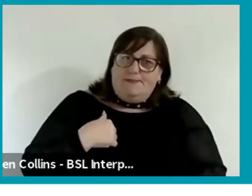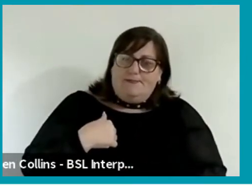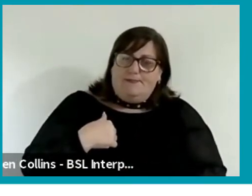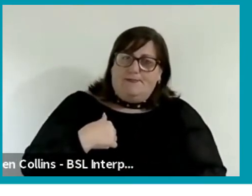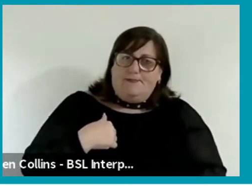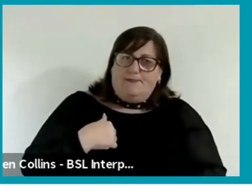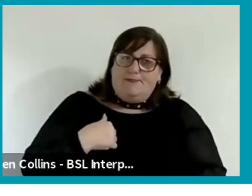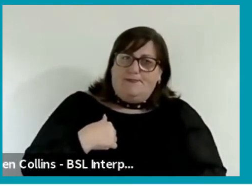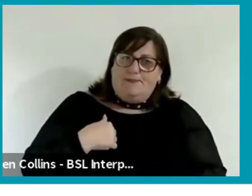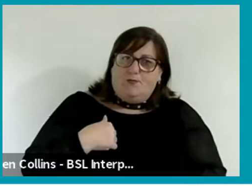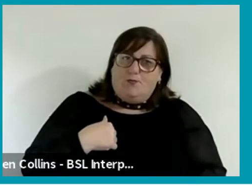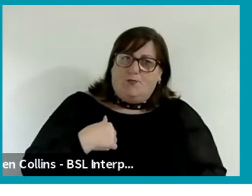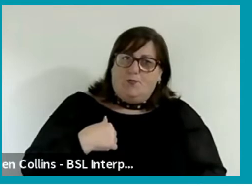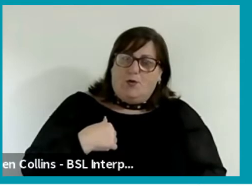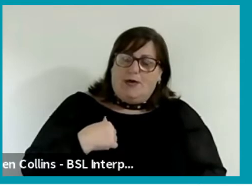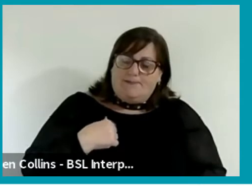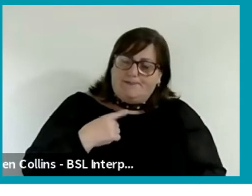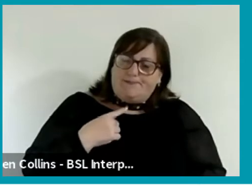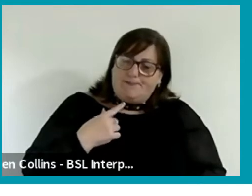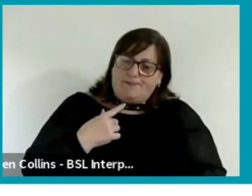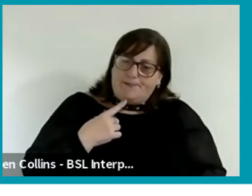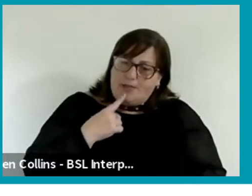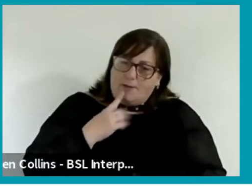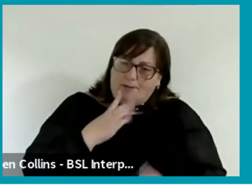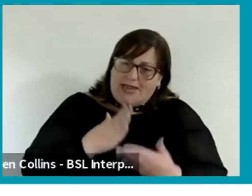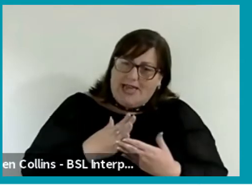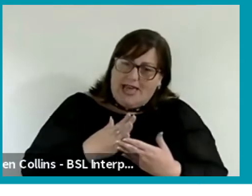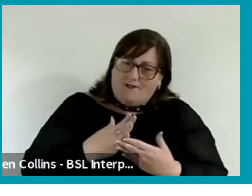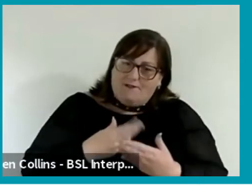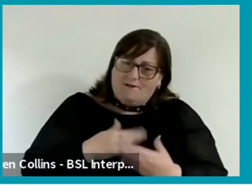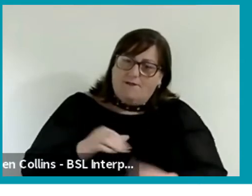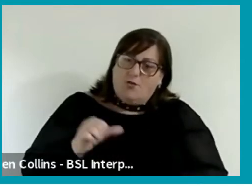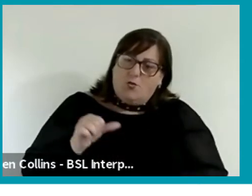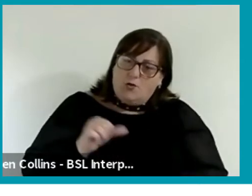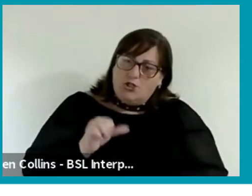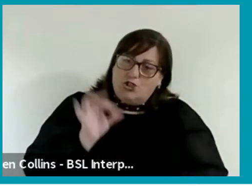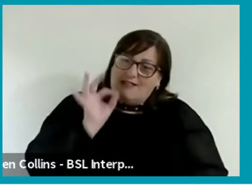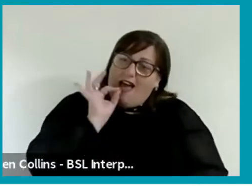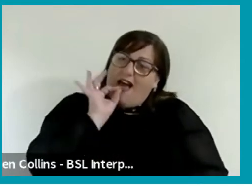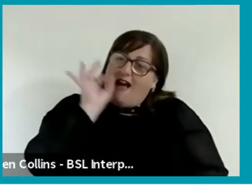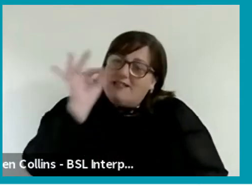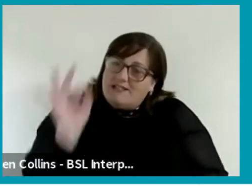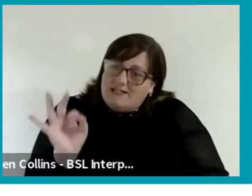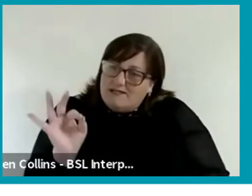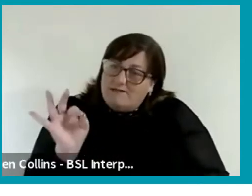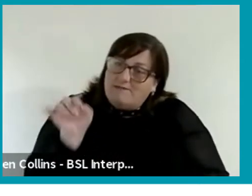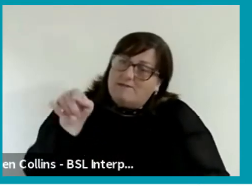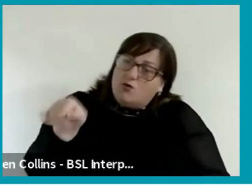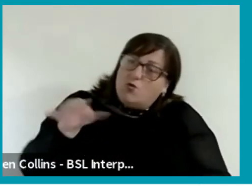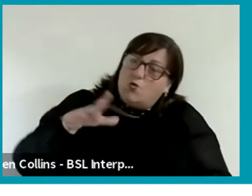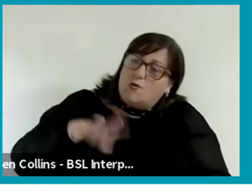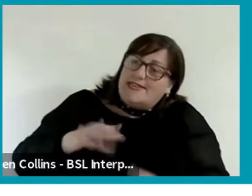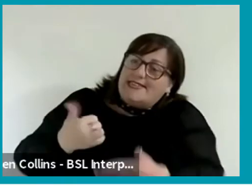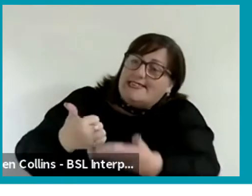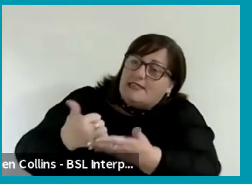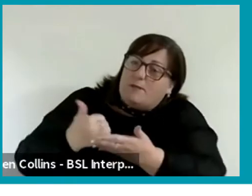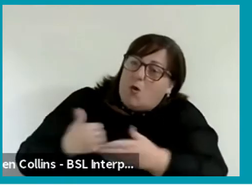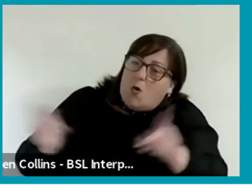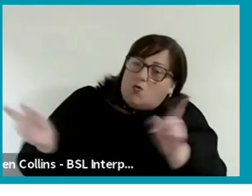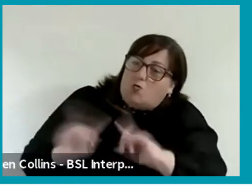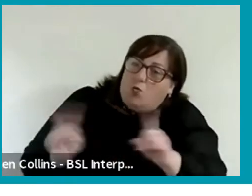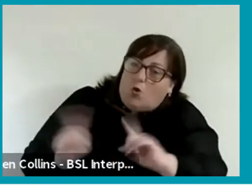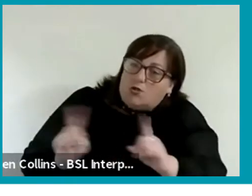of asking whether we can support anyone's, which of course, as long as we